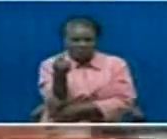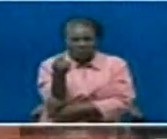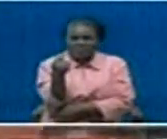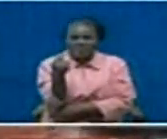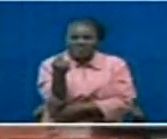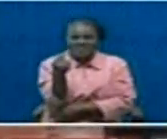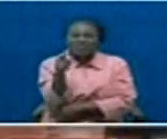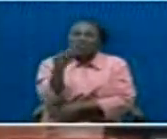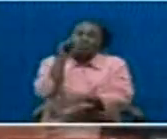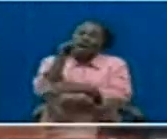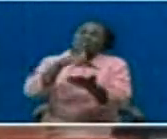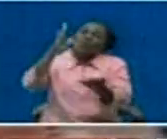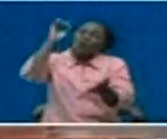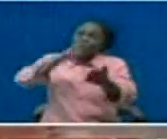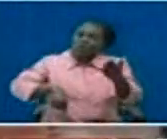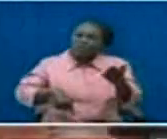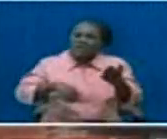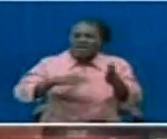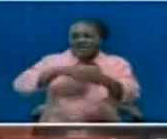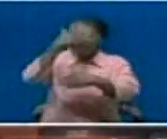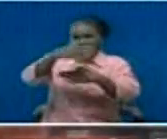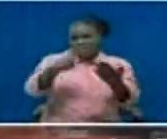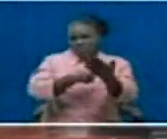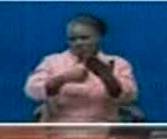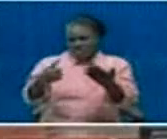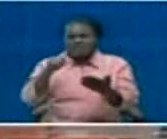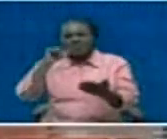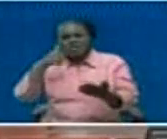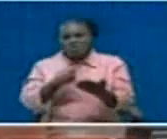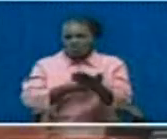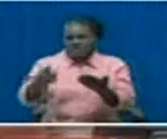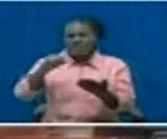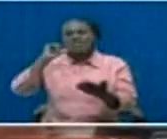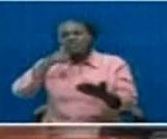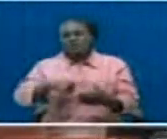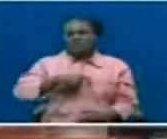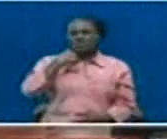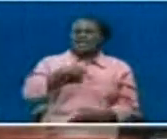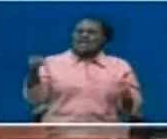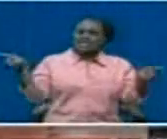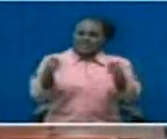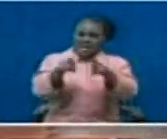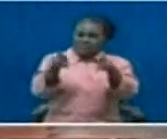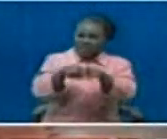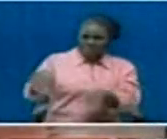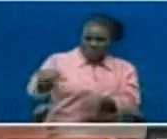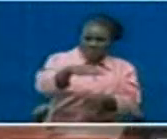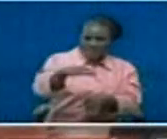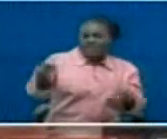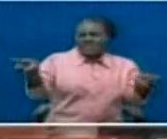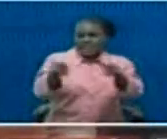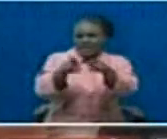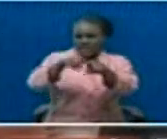what more can you ask for? Next week, new topic, new guests, yes. Same place, same